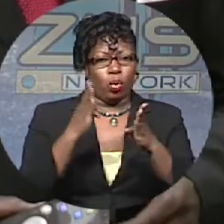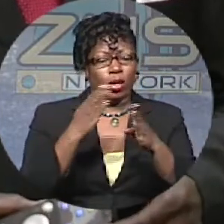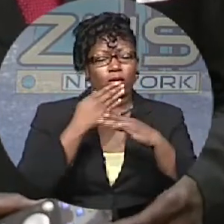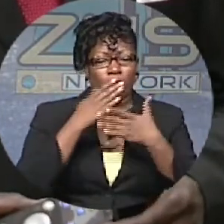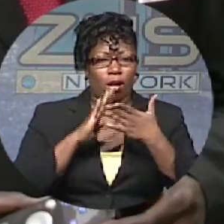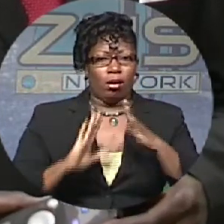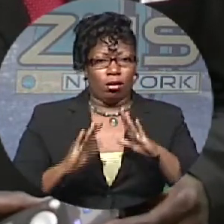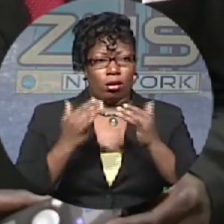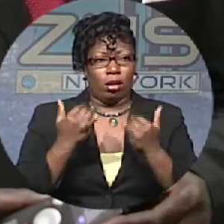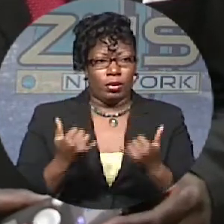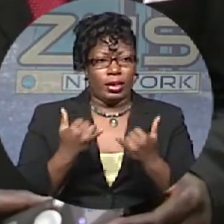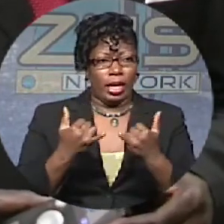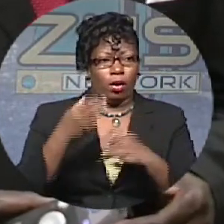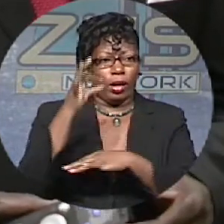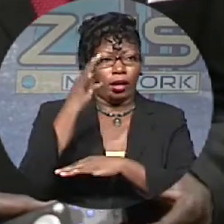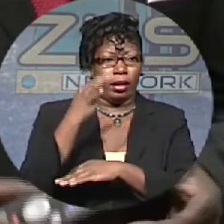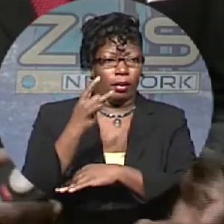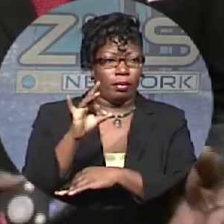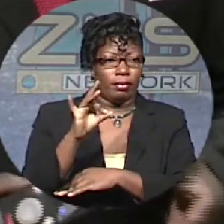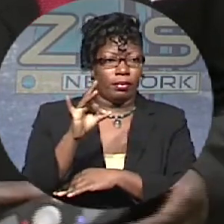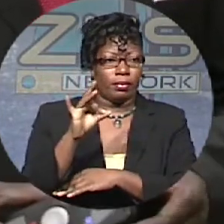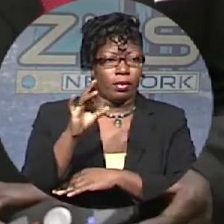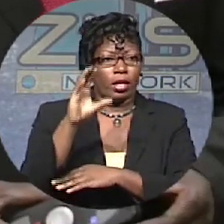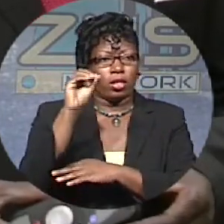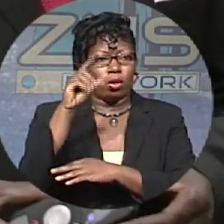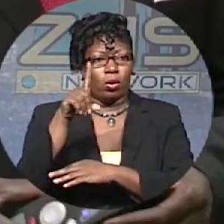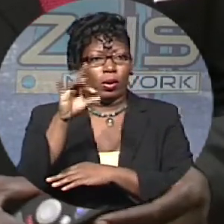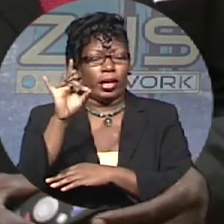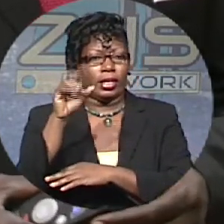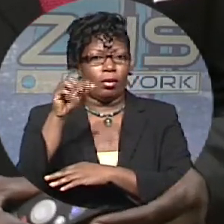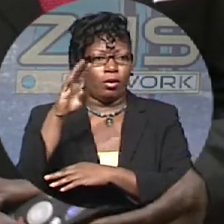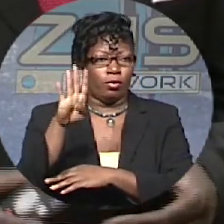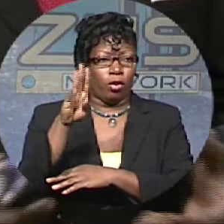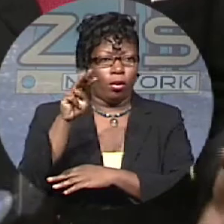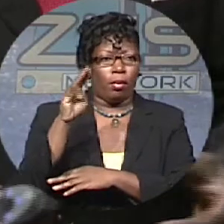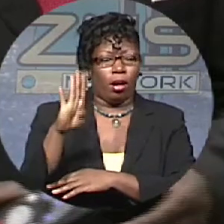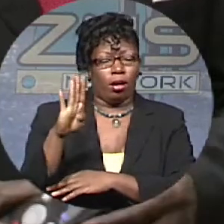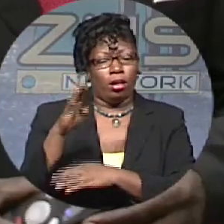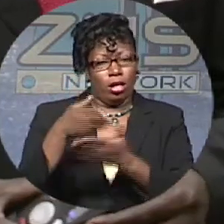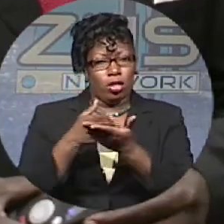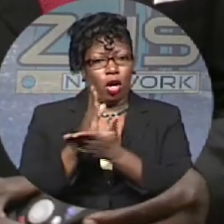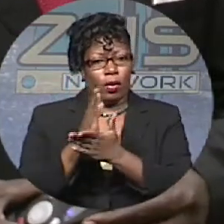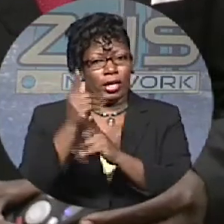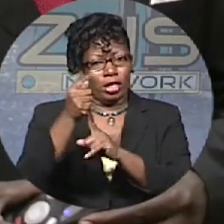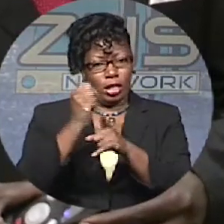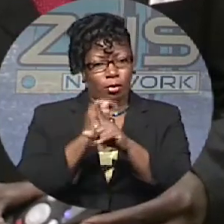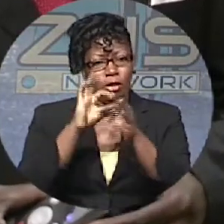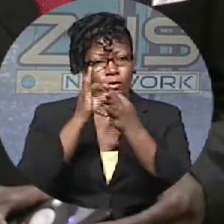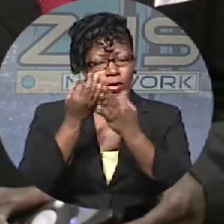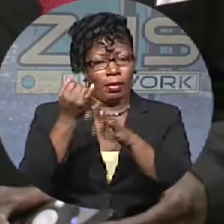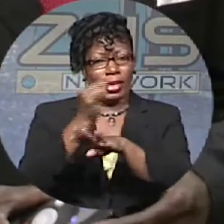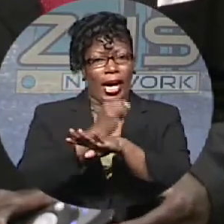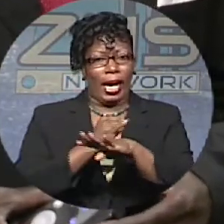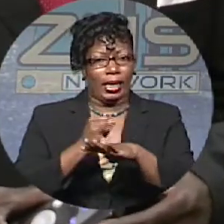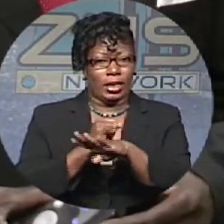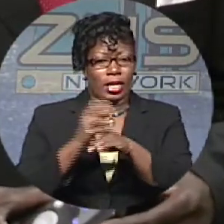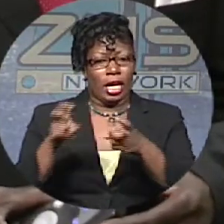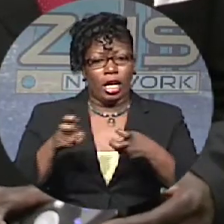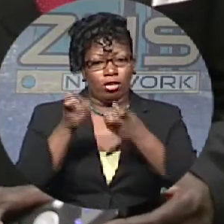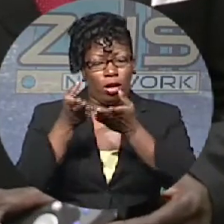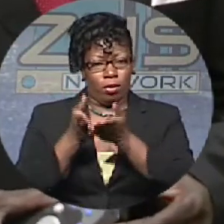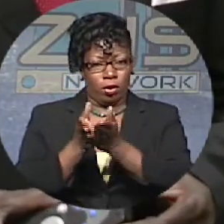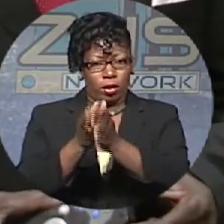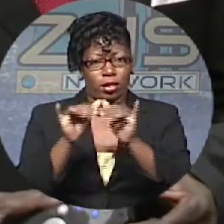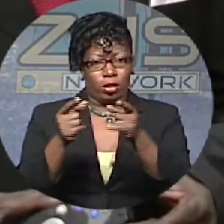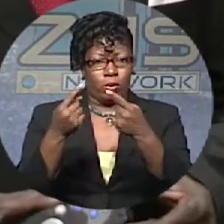pressure 1,018.4 millibars. That's 30.07 inches, and it is falling. But stay tuned. Temperatures around the Palm Leaf Islands, travel and boating